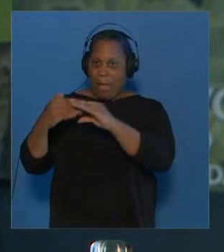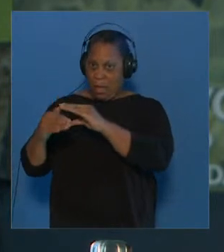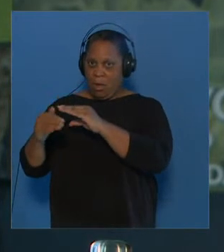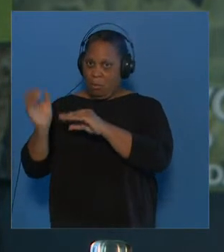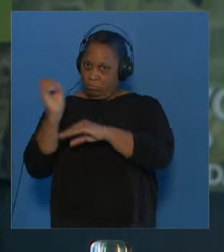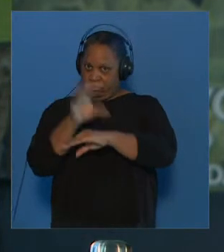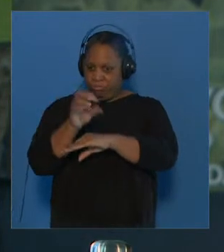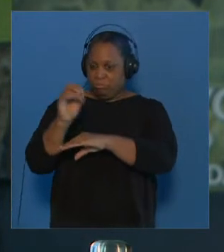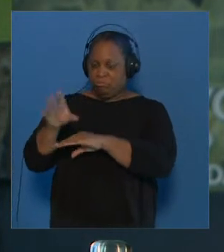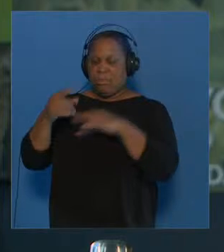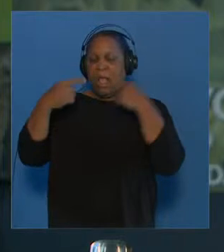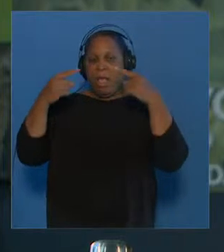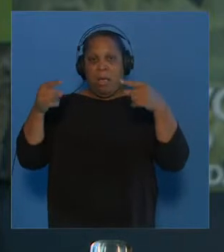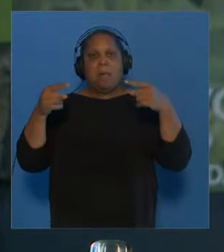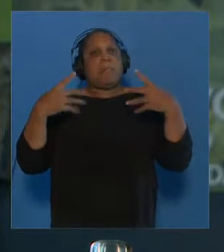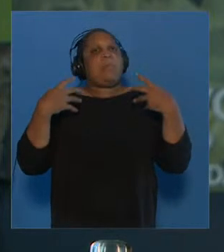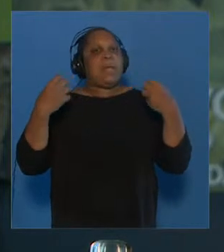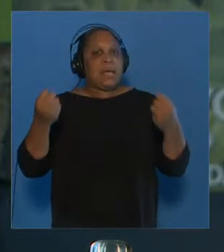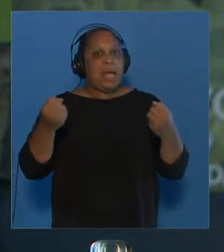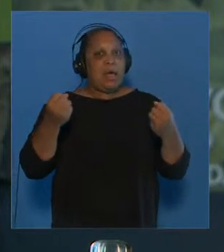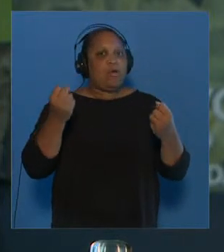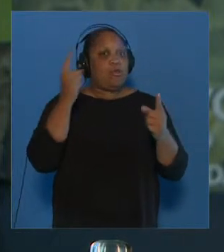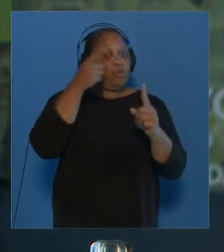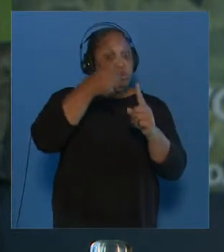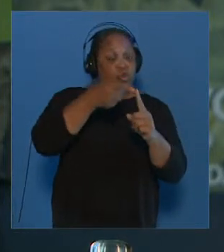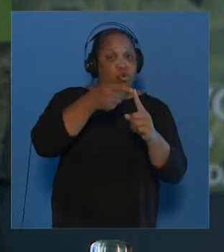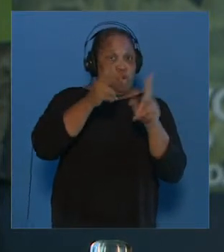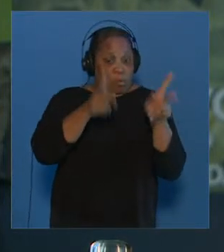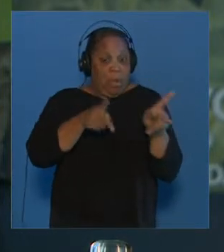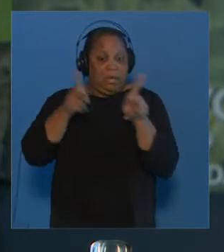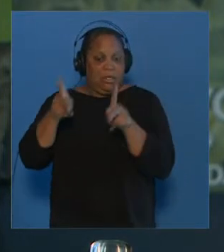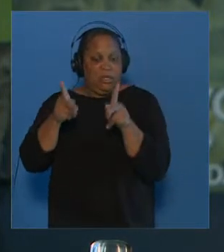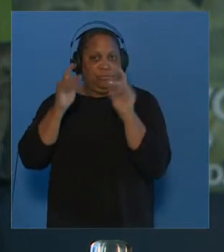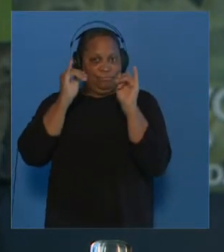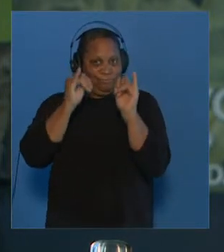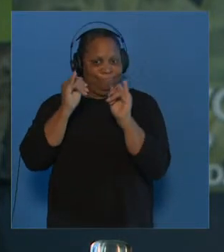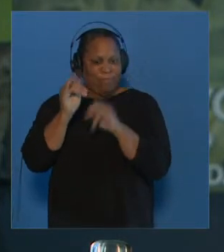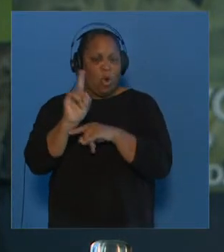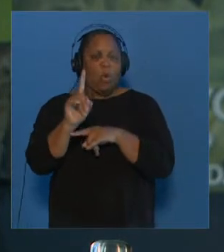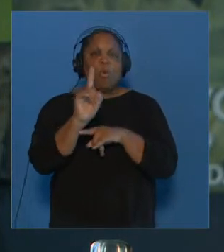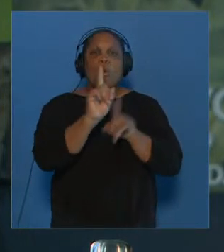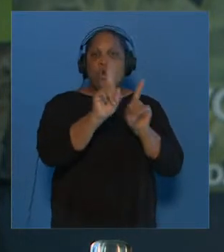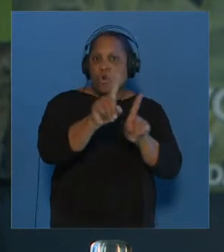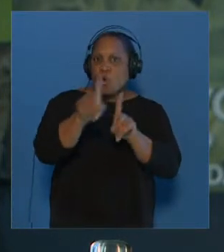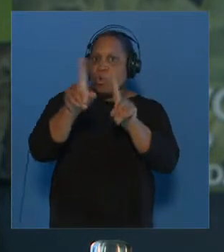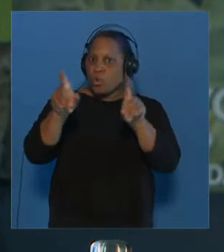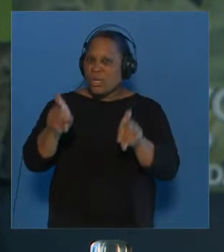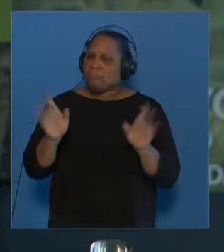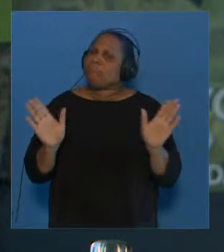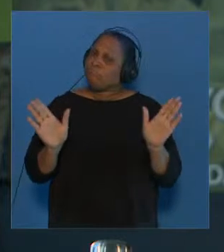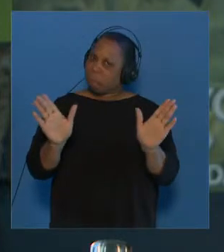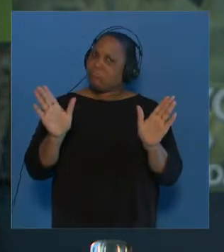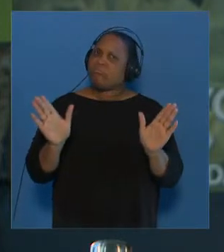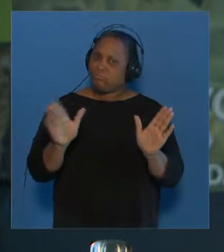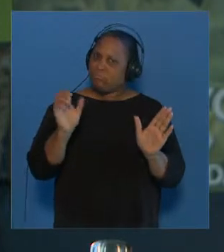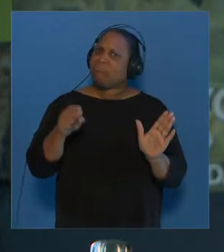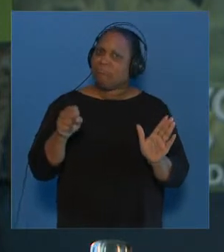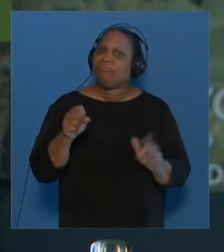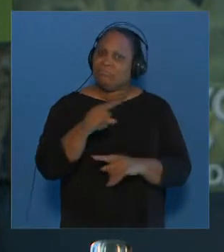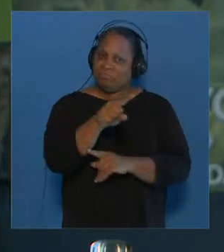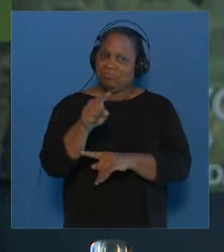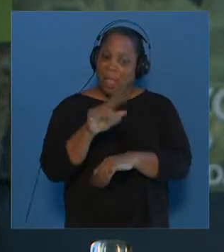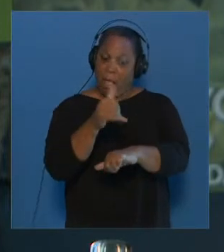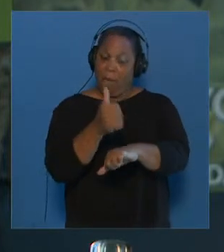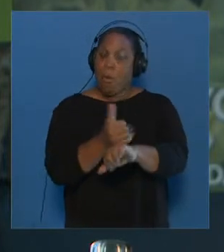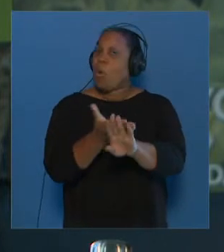from the Public Health Department to the particular traveler, instructing them where to go and encouraging them, in most instances, which they do, they make their